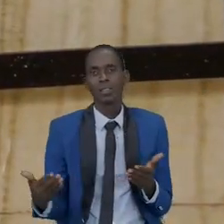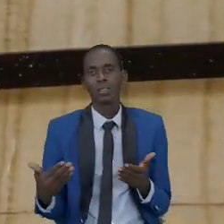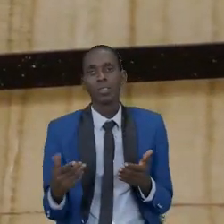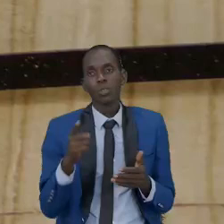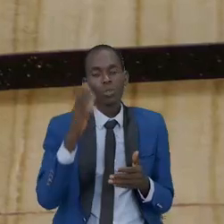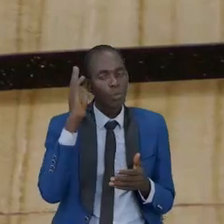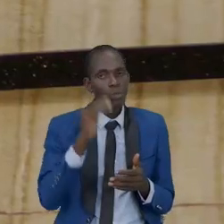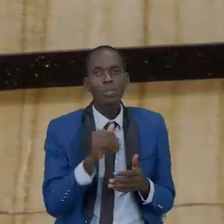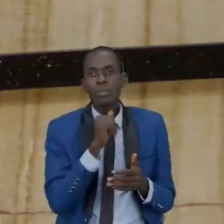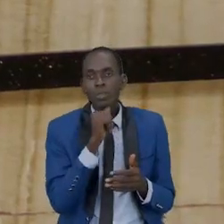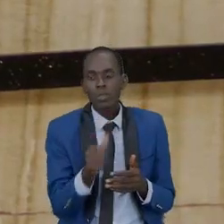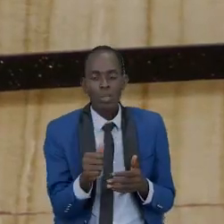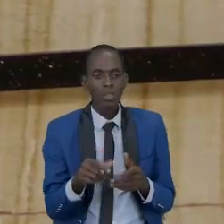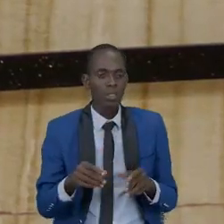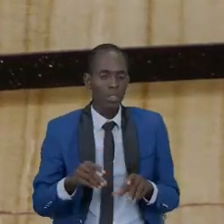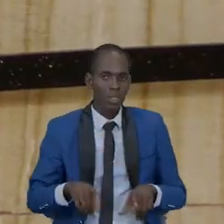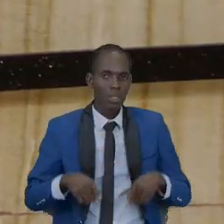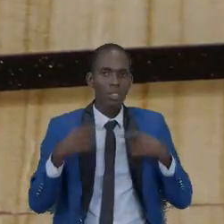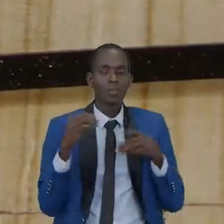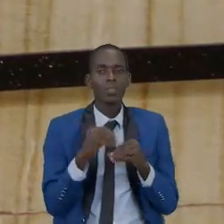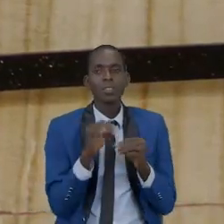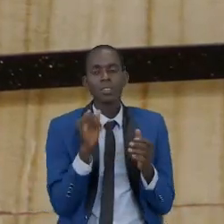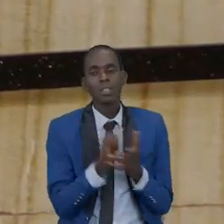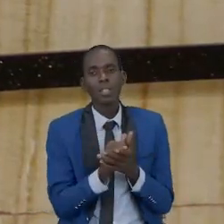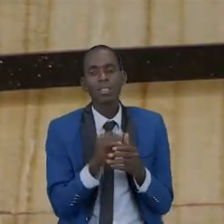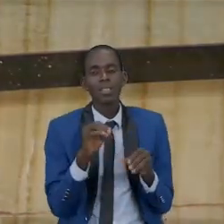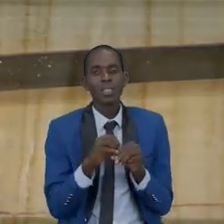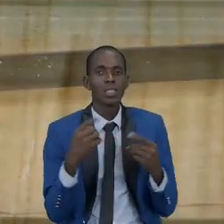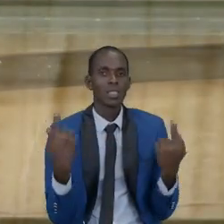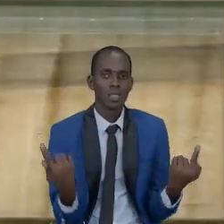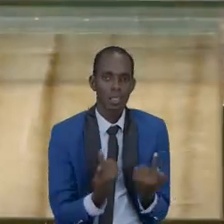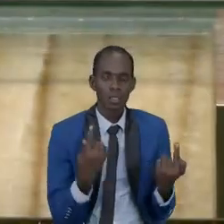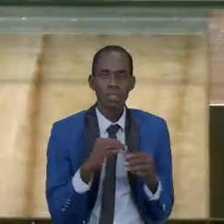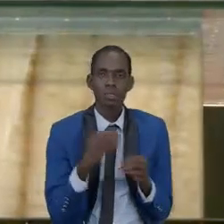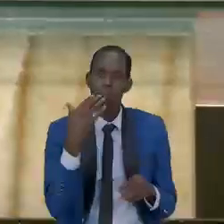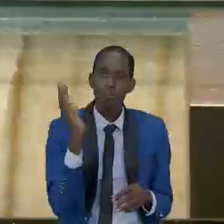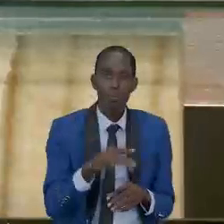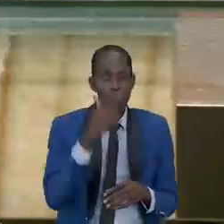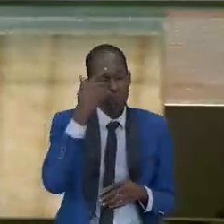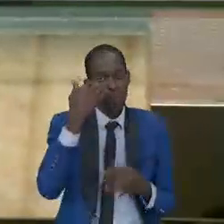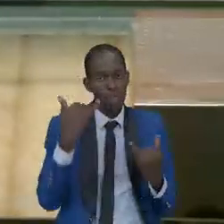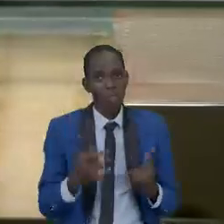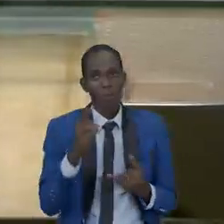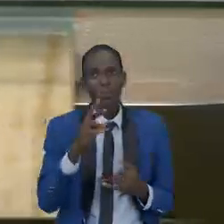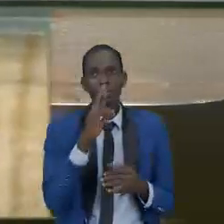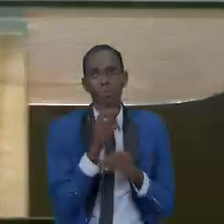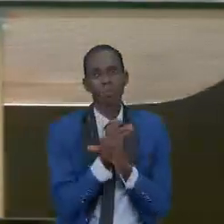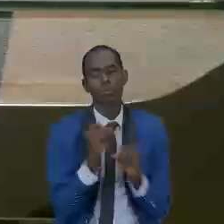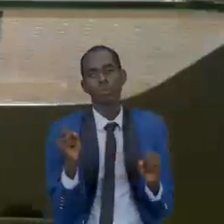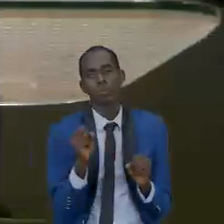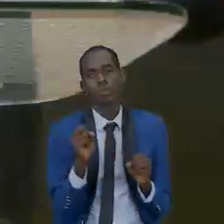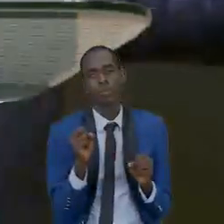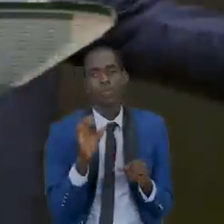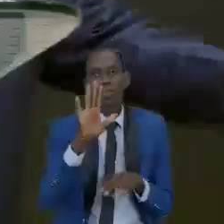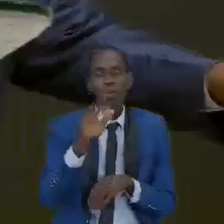life in lawlessness, in evil, because you are now saved. Your works